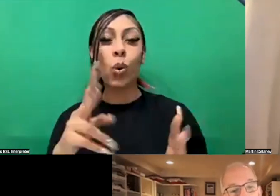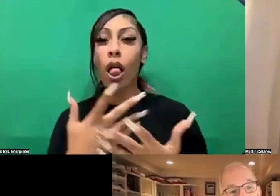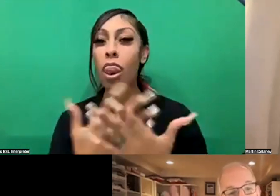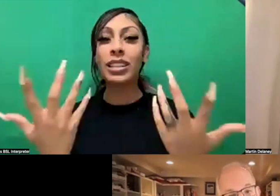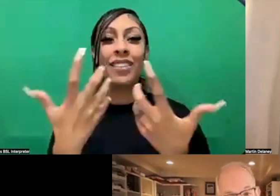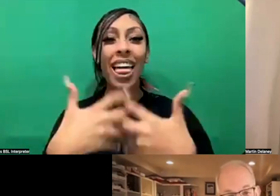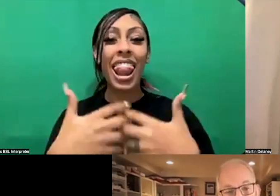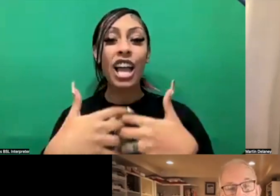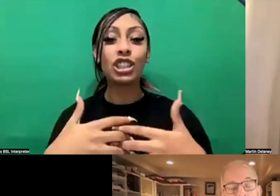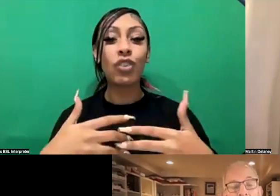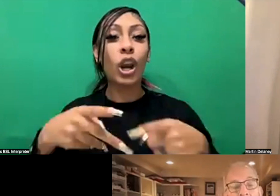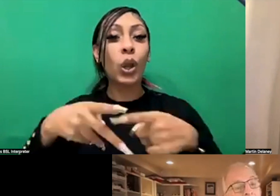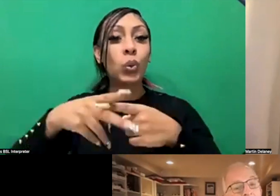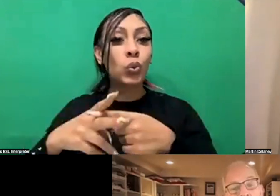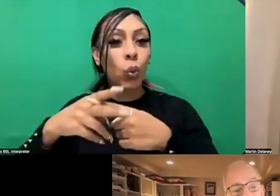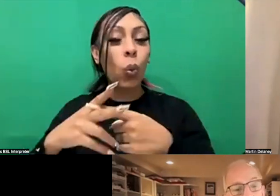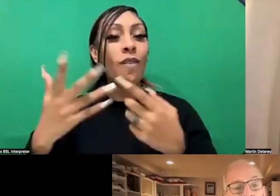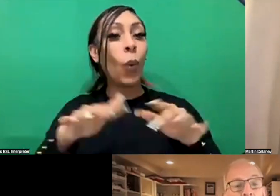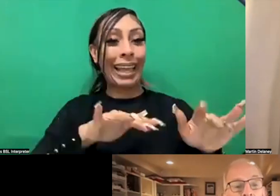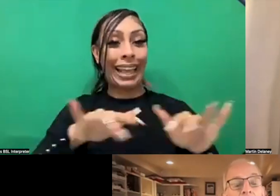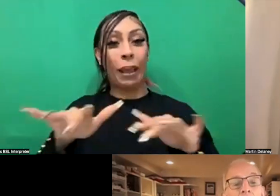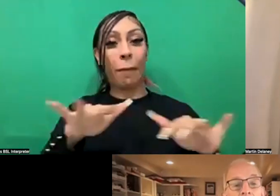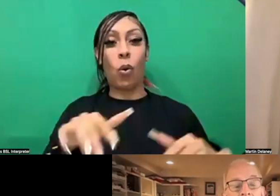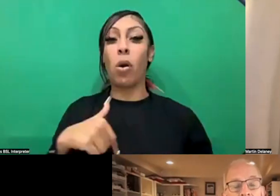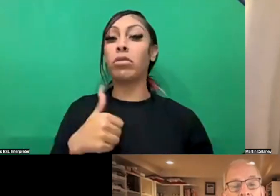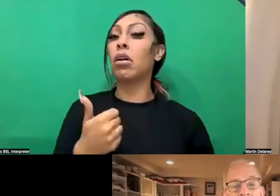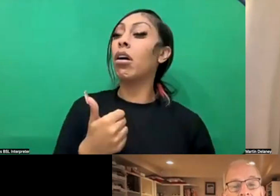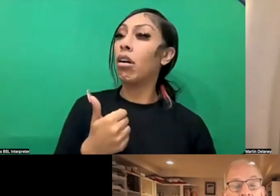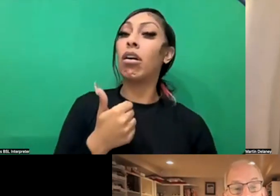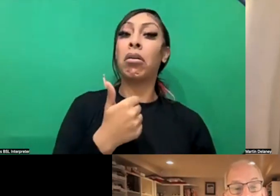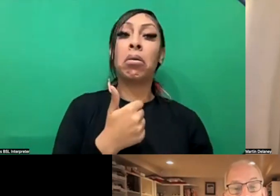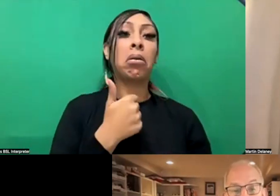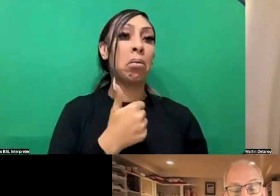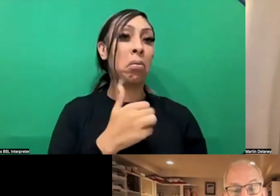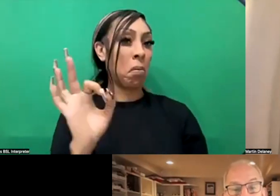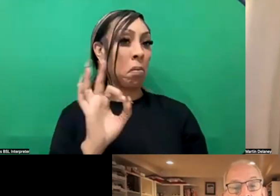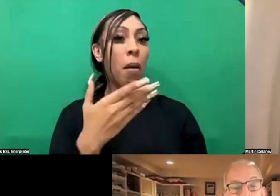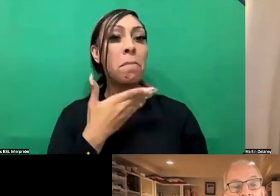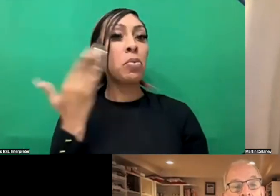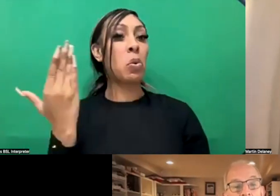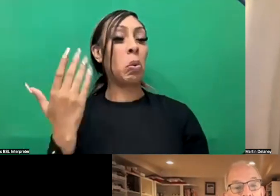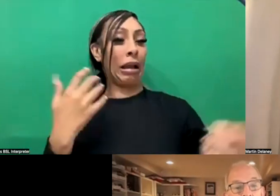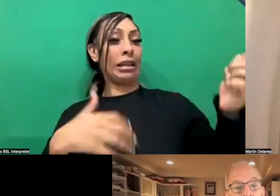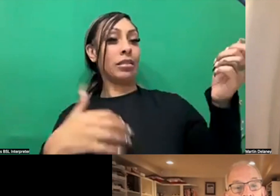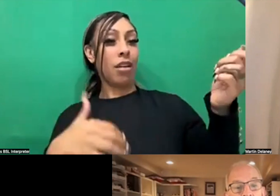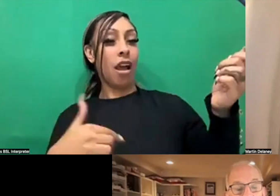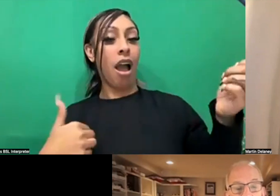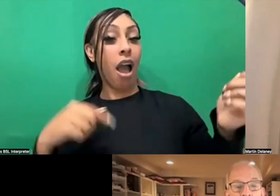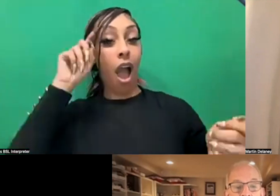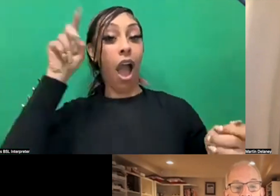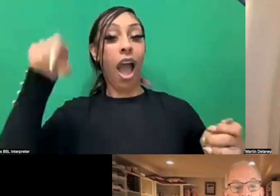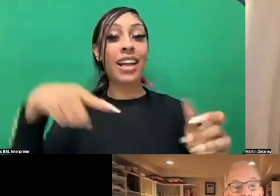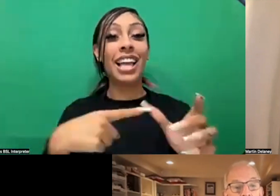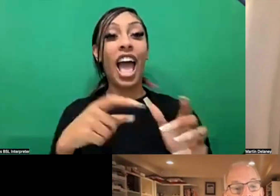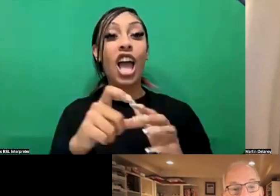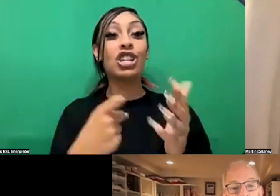made for keyboard players, but not really for guitarists. And so the idea of Adrenaline was to produce a